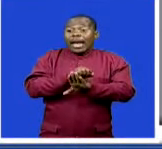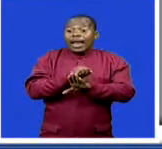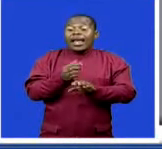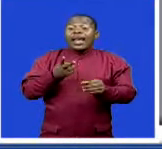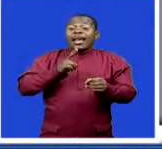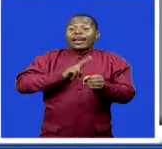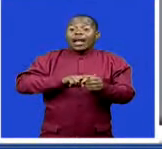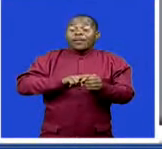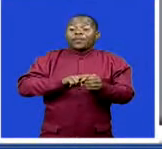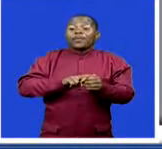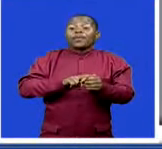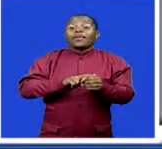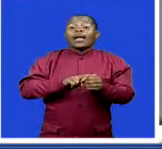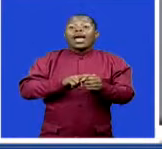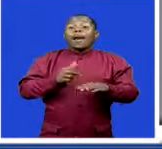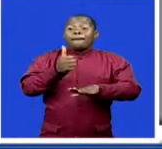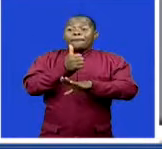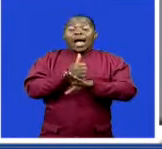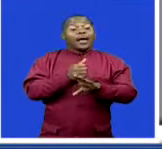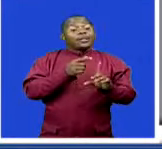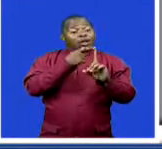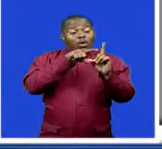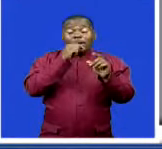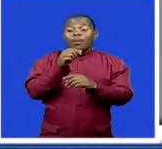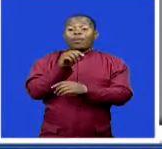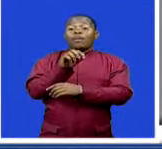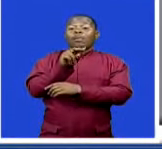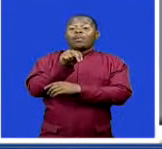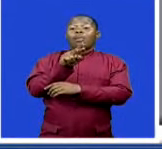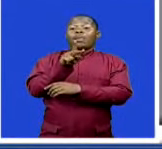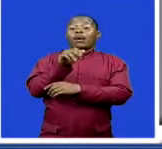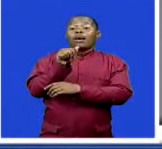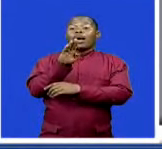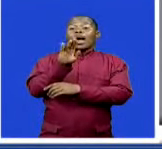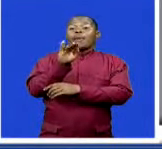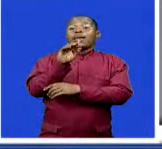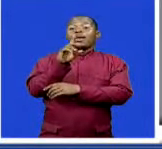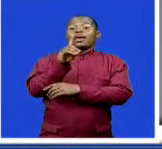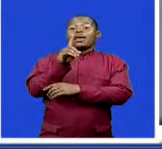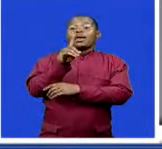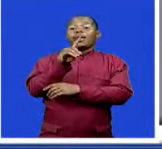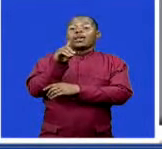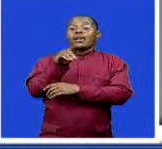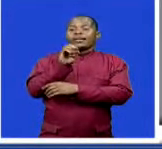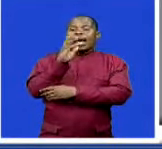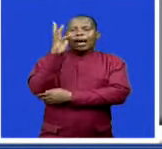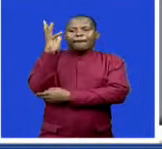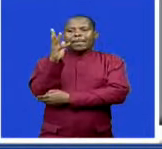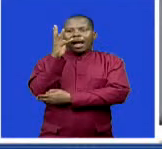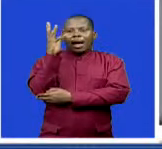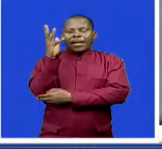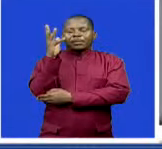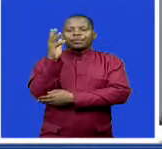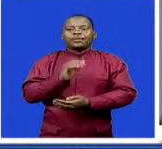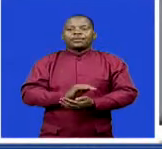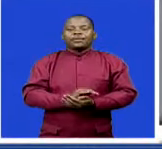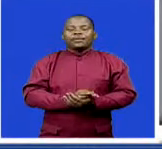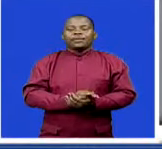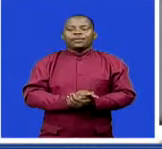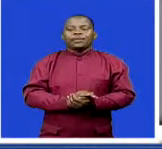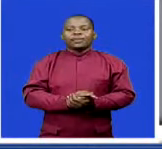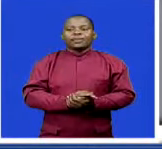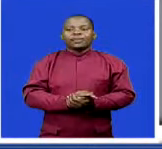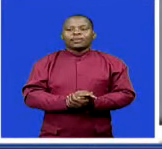manager Siphesihle Nkabinze explains how many companies are already using the online platform and